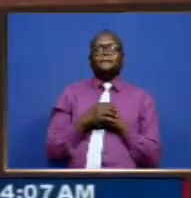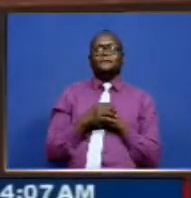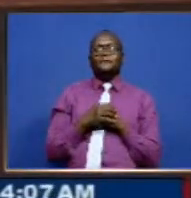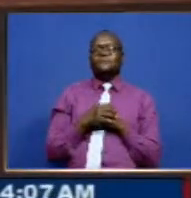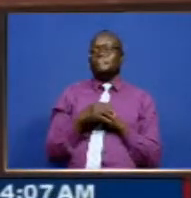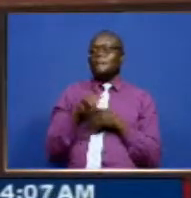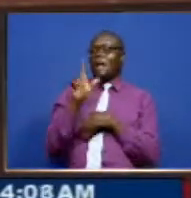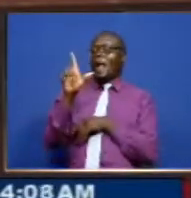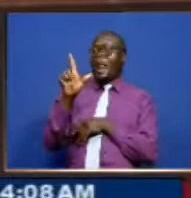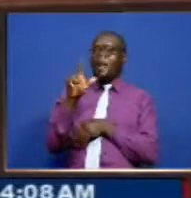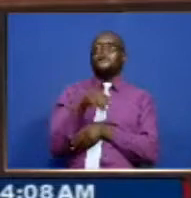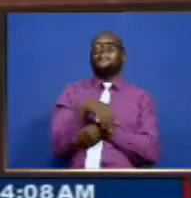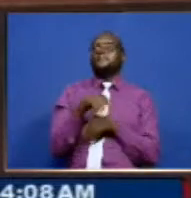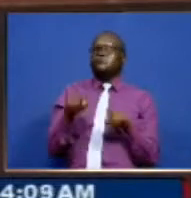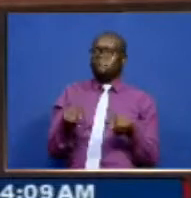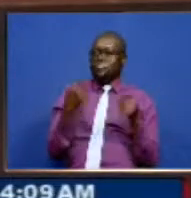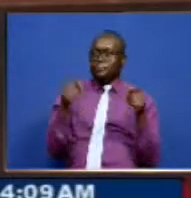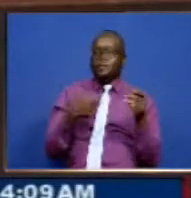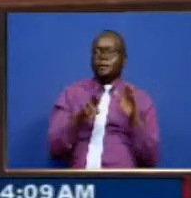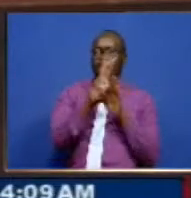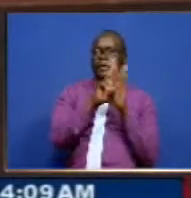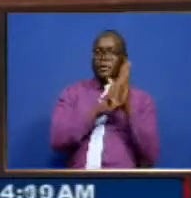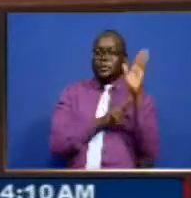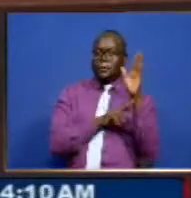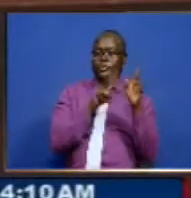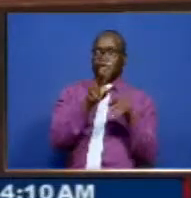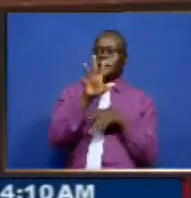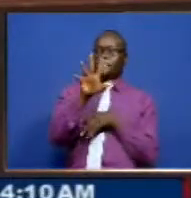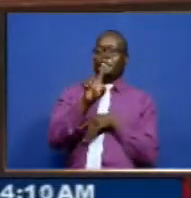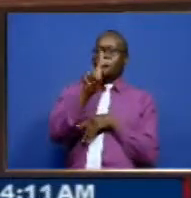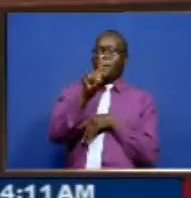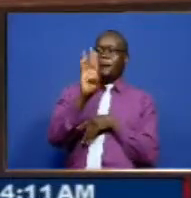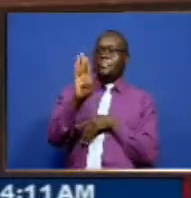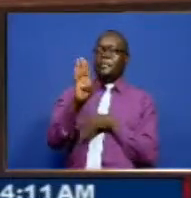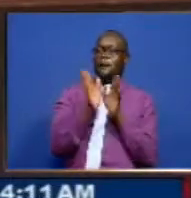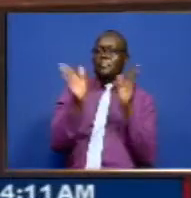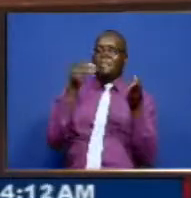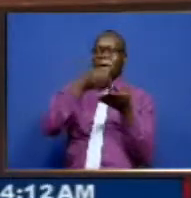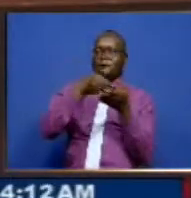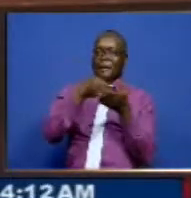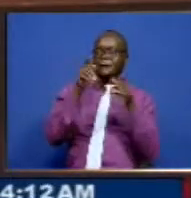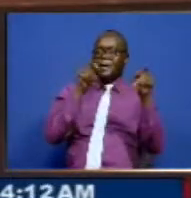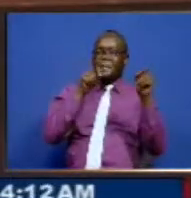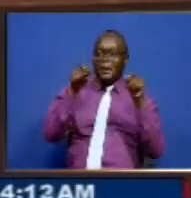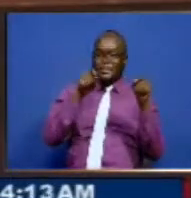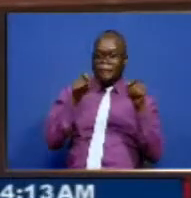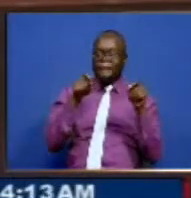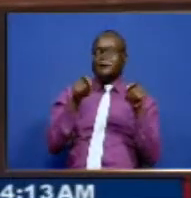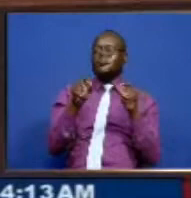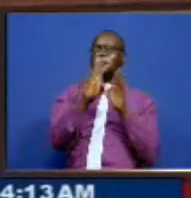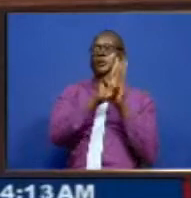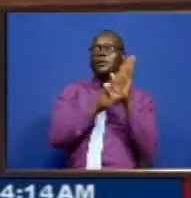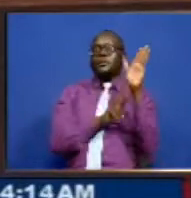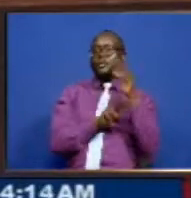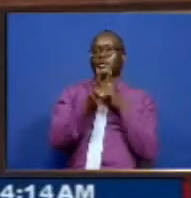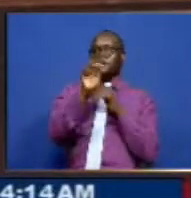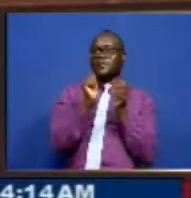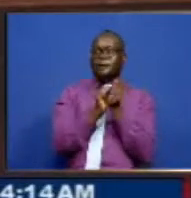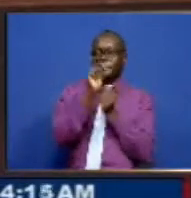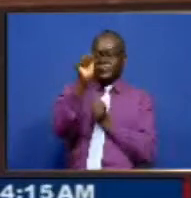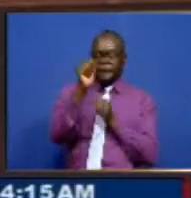L. Violation of Regulations 25(1)(b) of the Public Finance Management Regulations